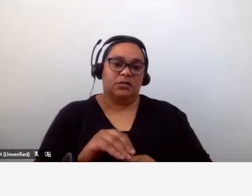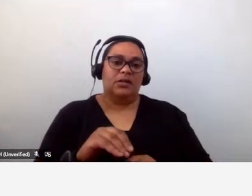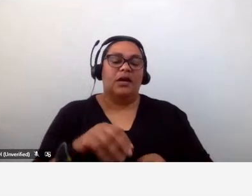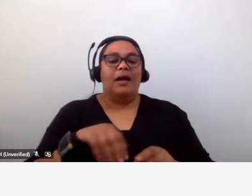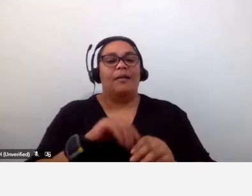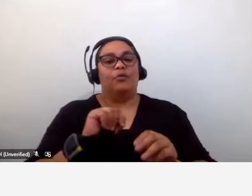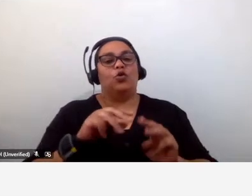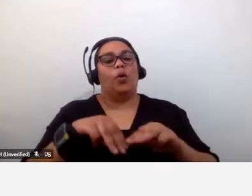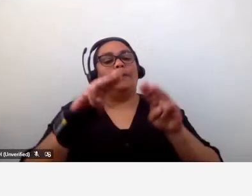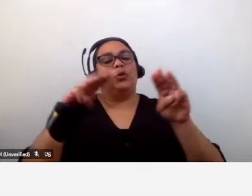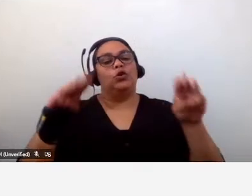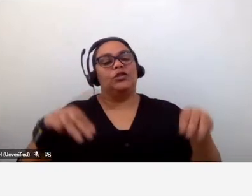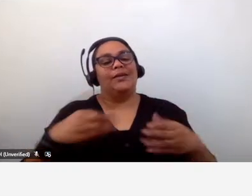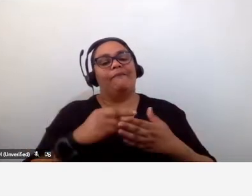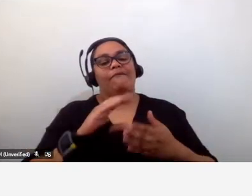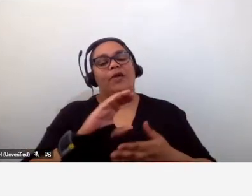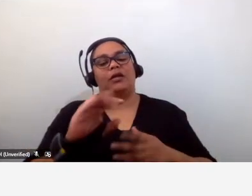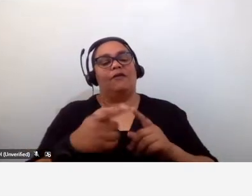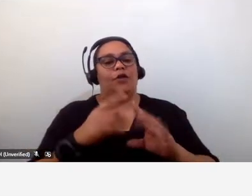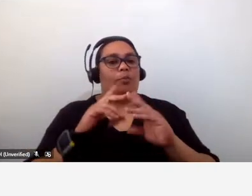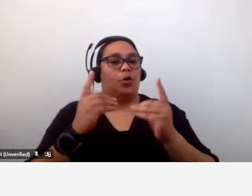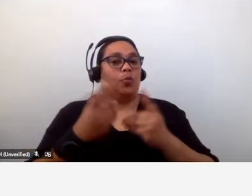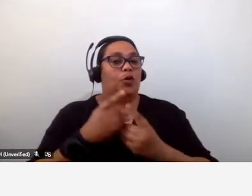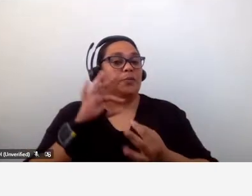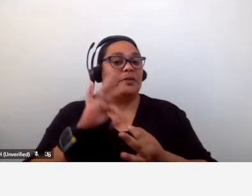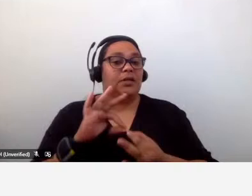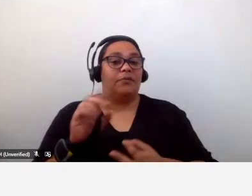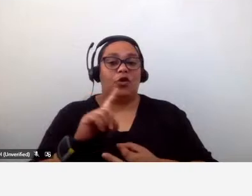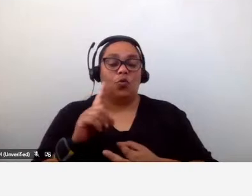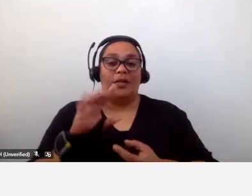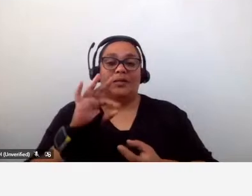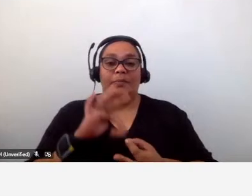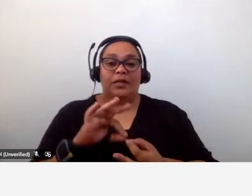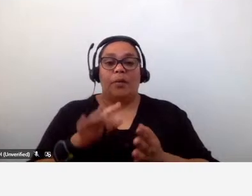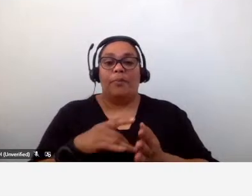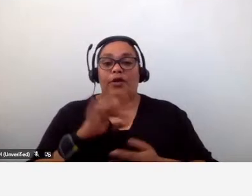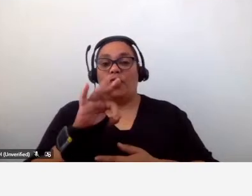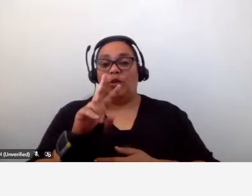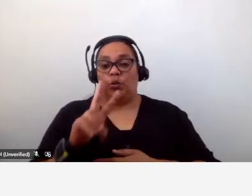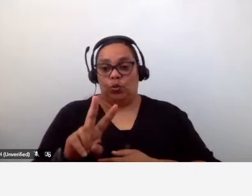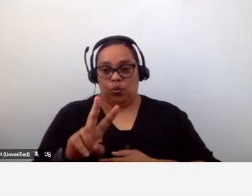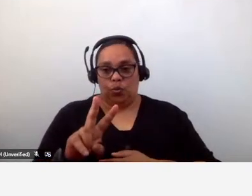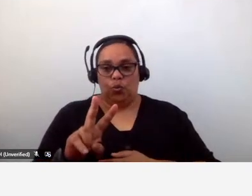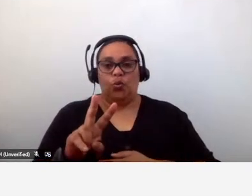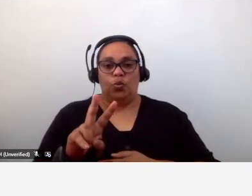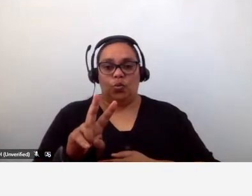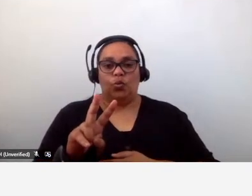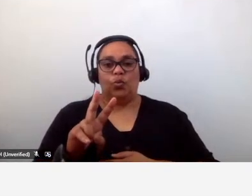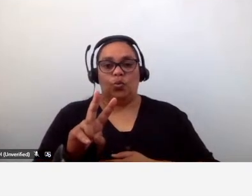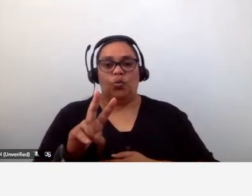of museums being funded by the department, specifically on page 32,